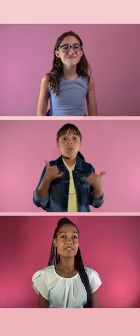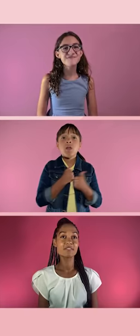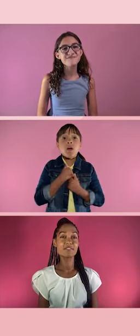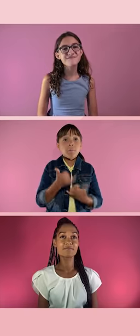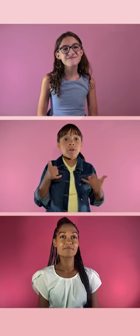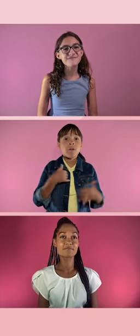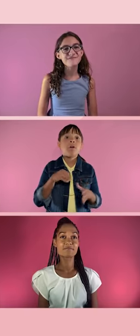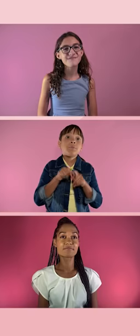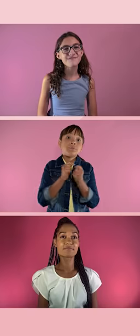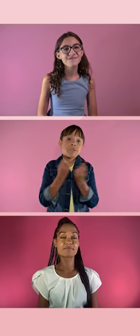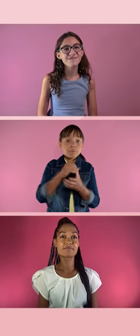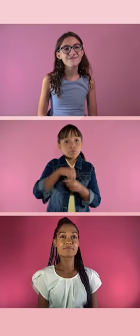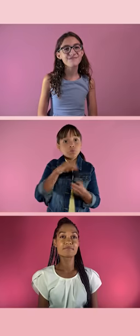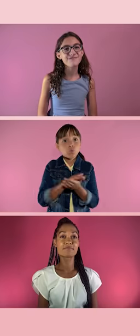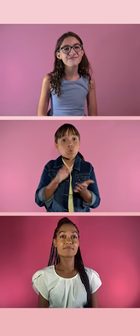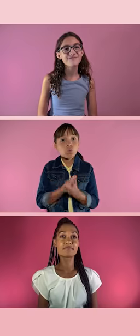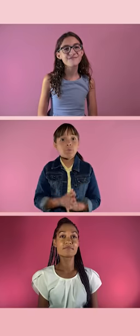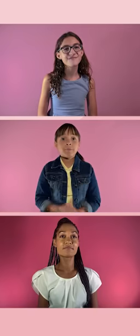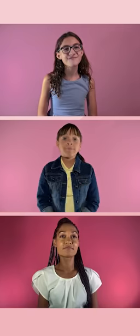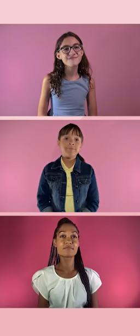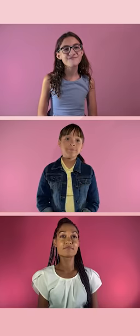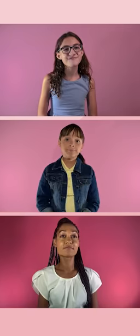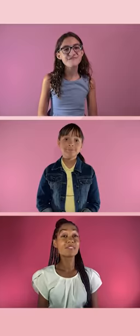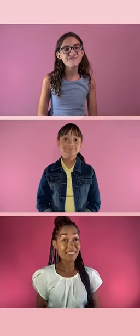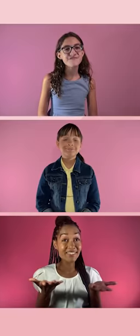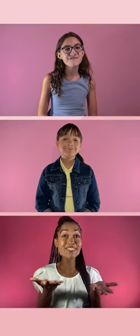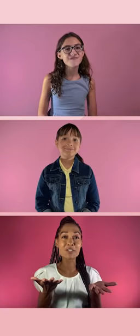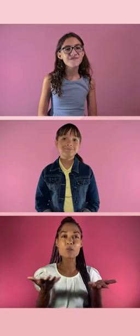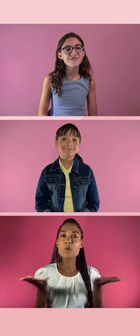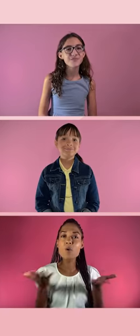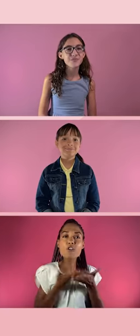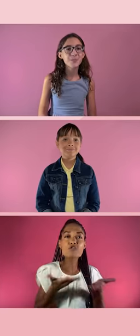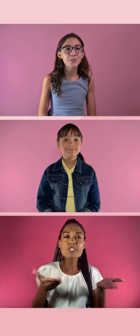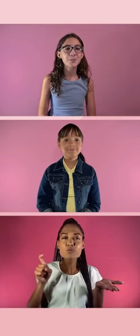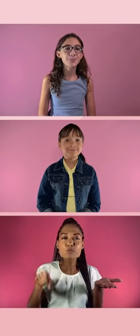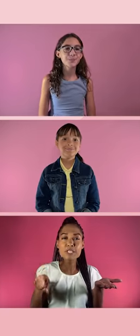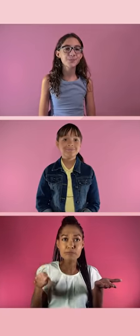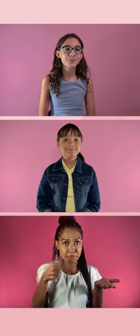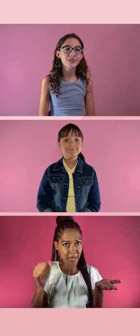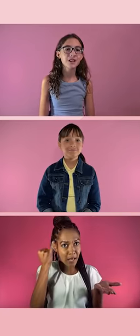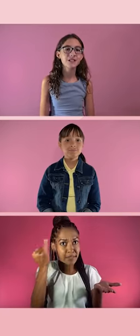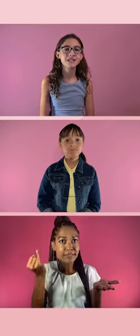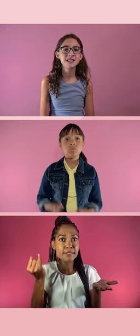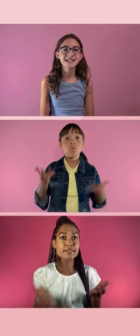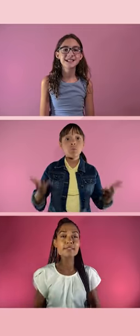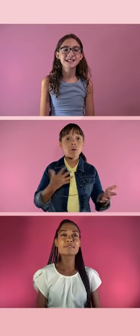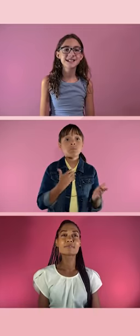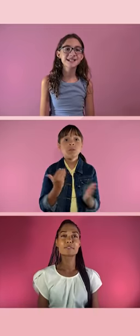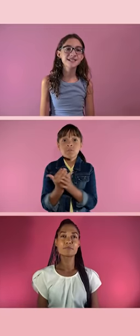be a soccer player. I love playing and I want to be on the team at school. There you go. Now, what ingredients might you need? Any